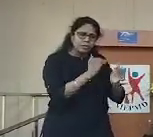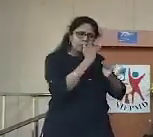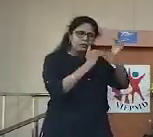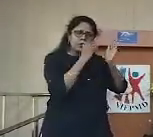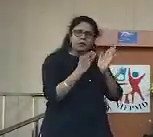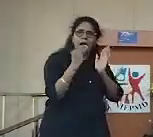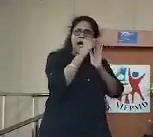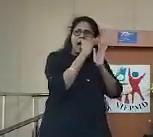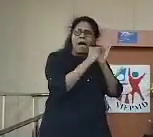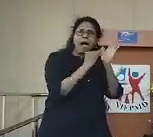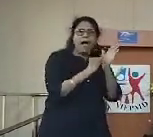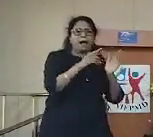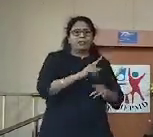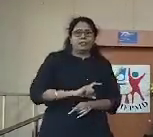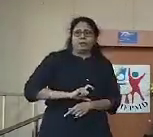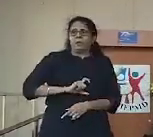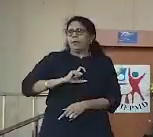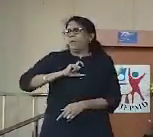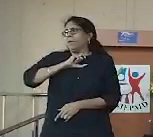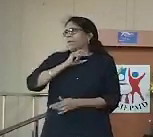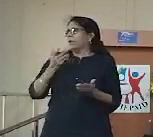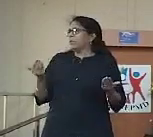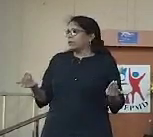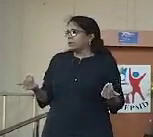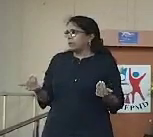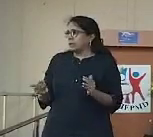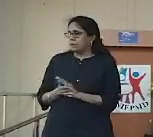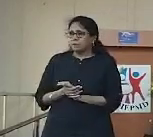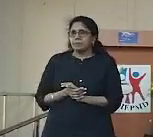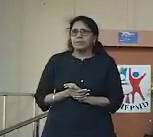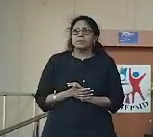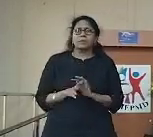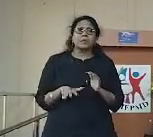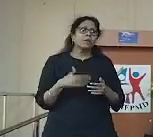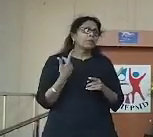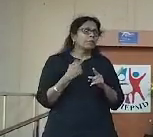These are the two things. Navigating transitions.